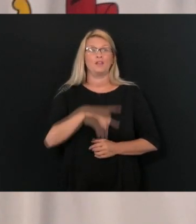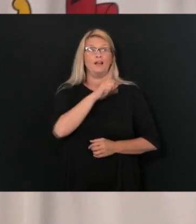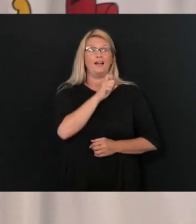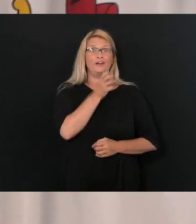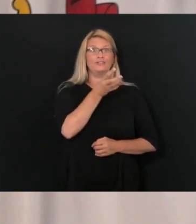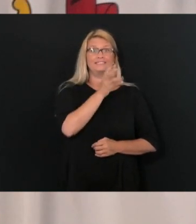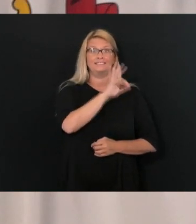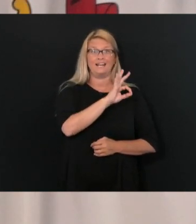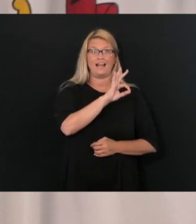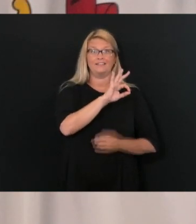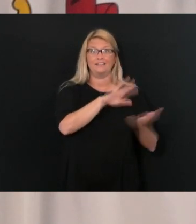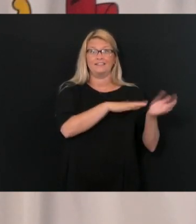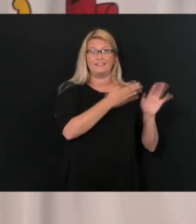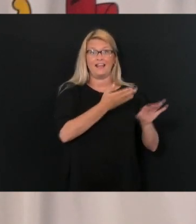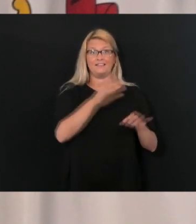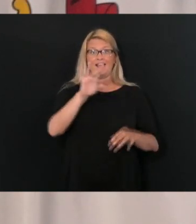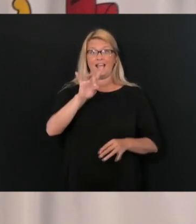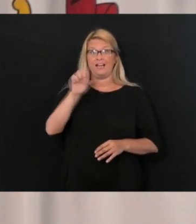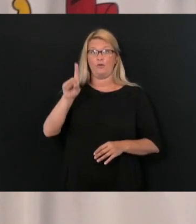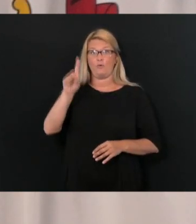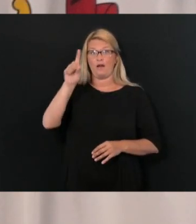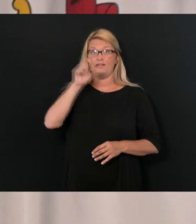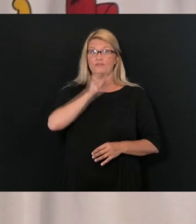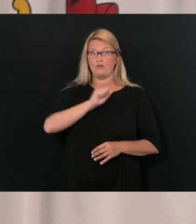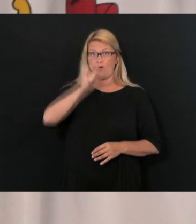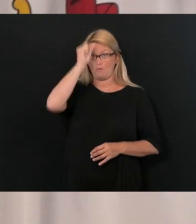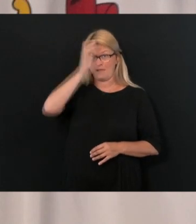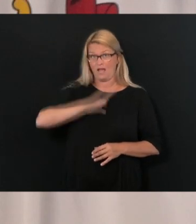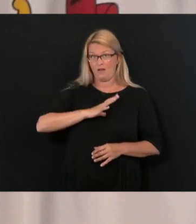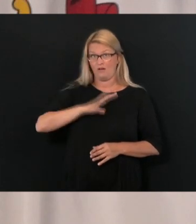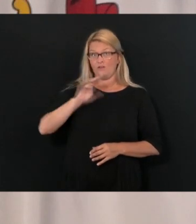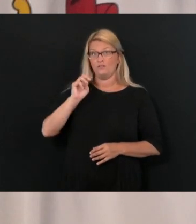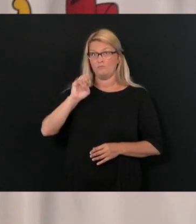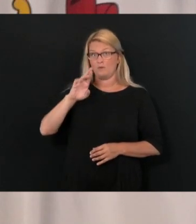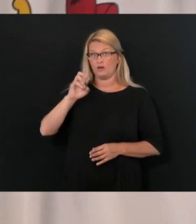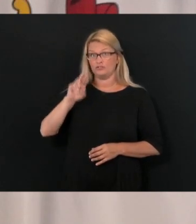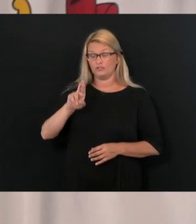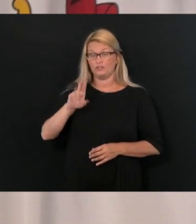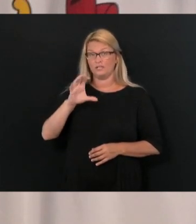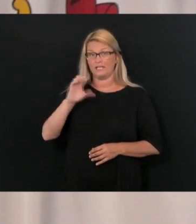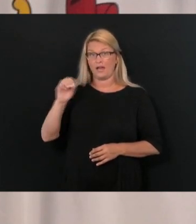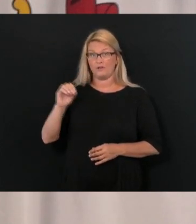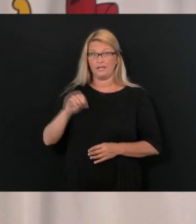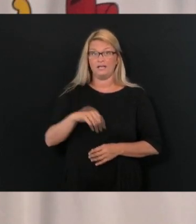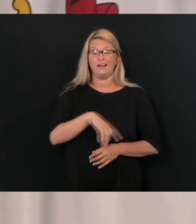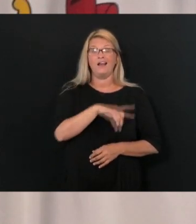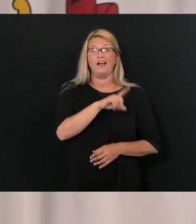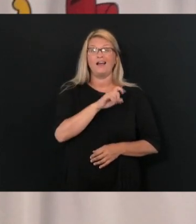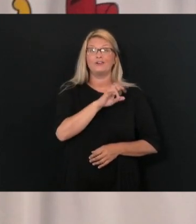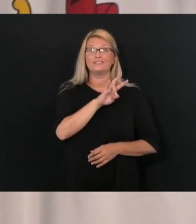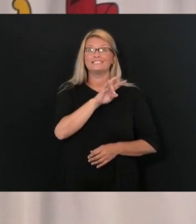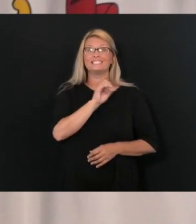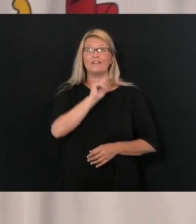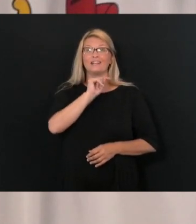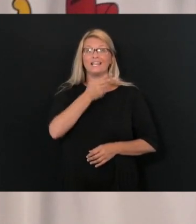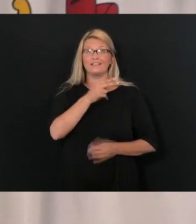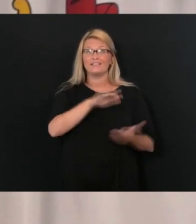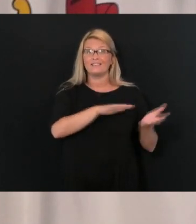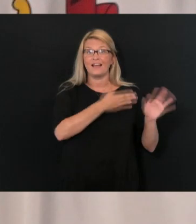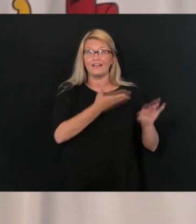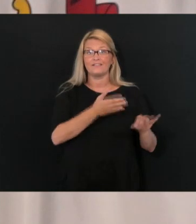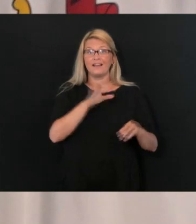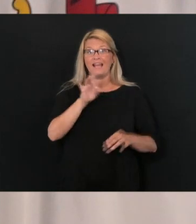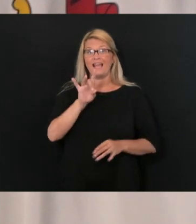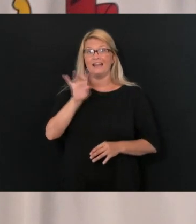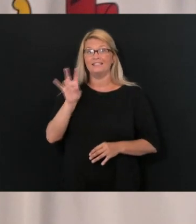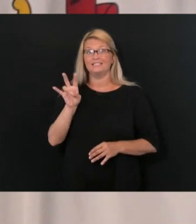169th death is an 81-year-old male from Mercer County. And our 170th death is an 87-year-old